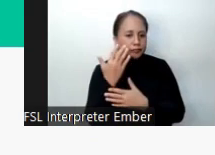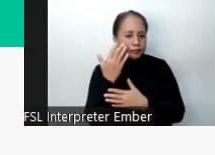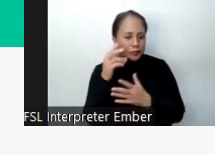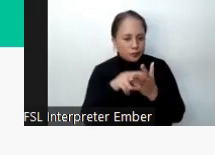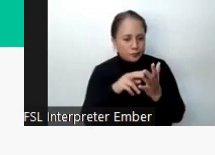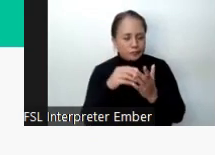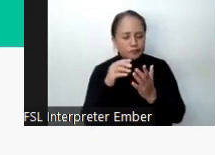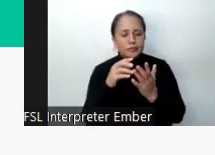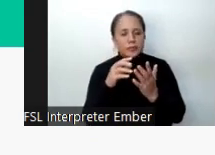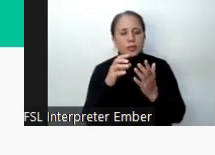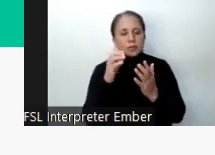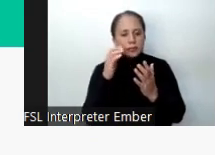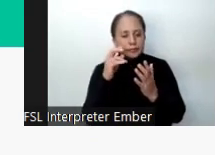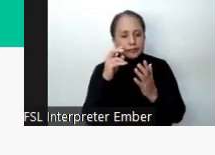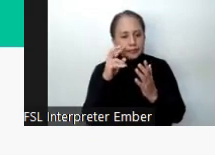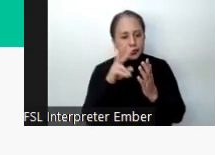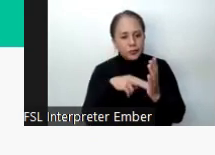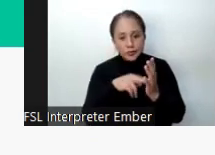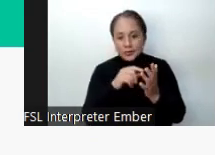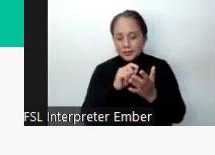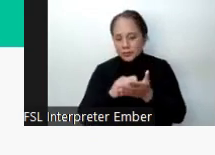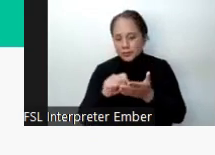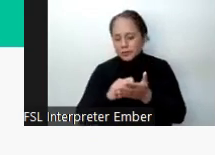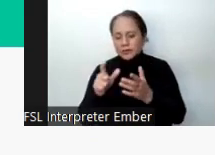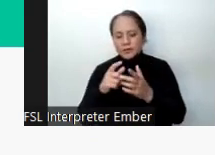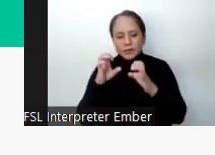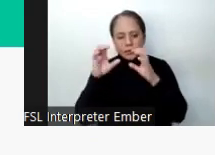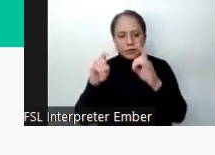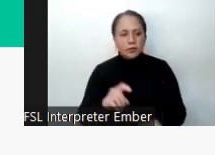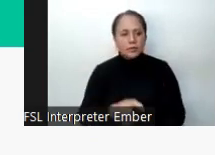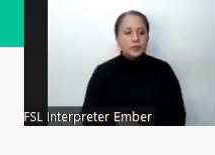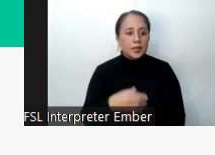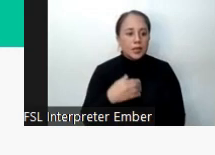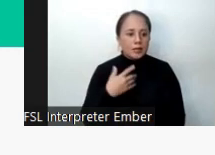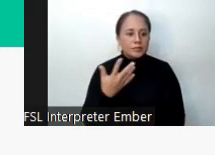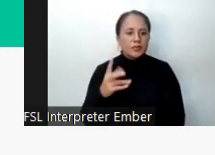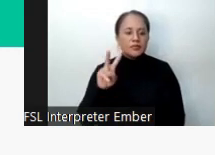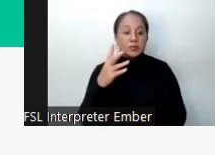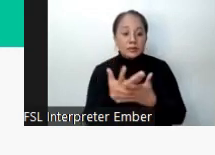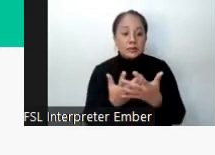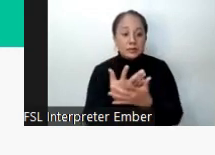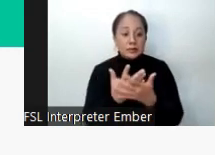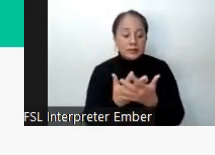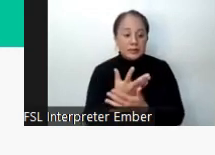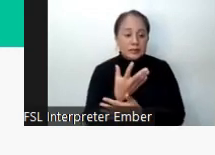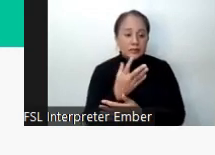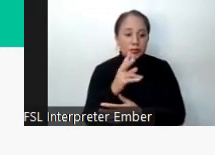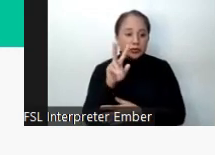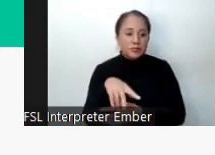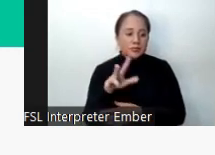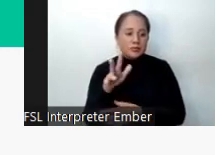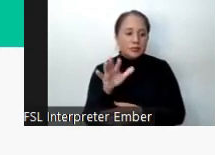education. From 2,059, only 31 articles made it to the first screening list.